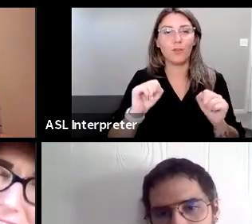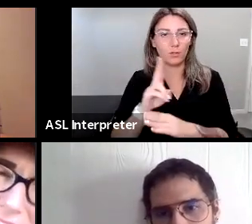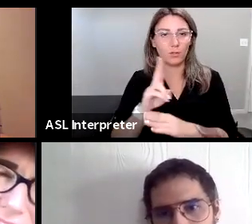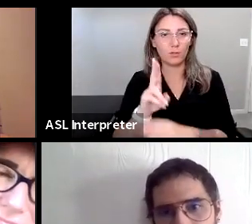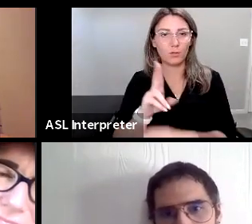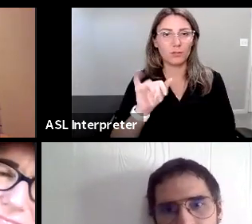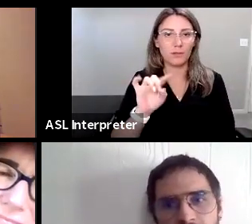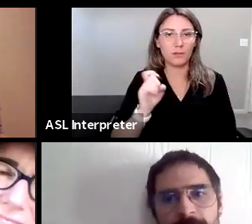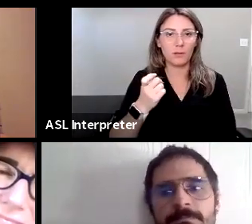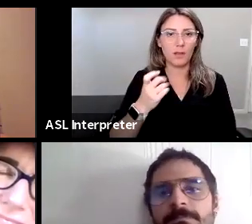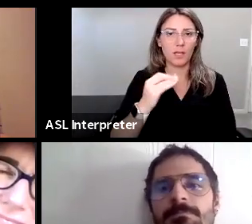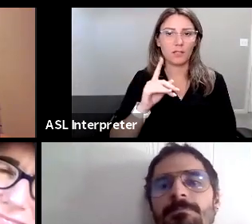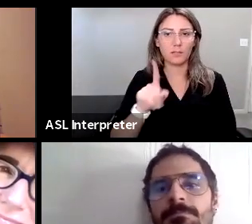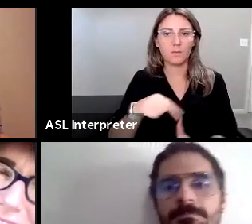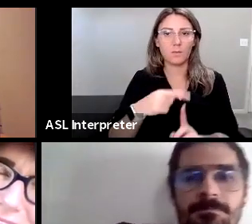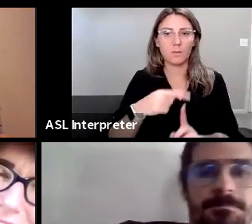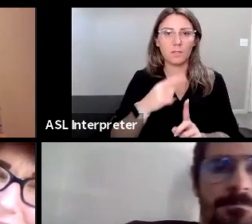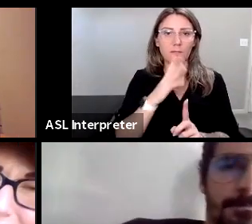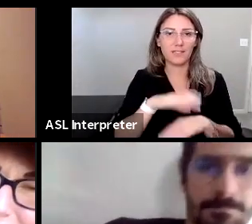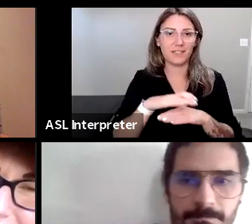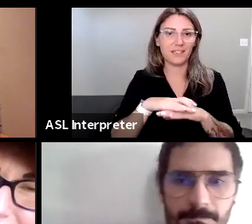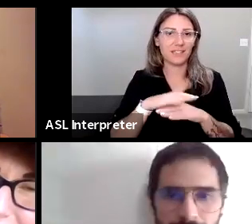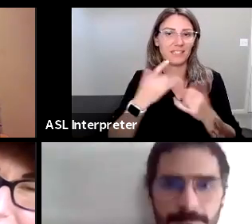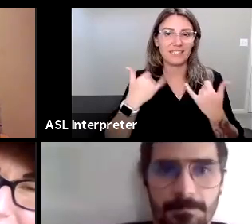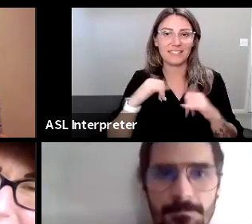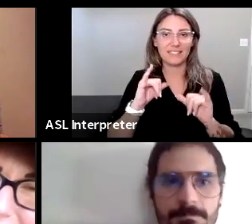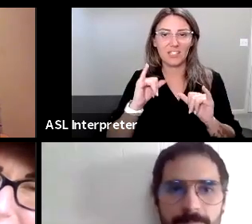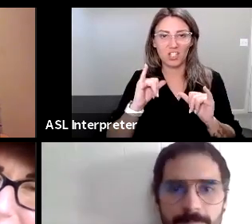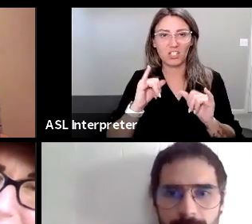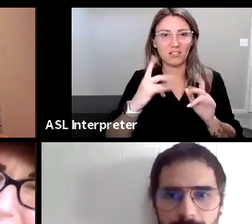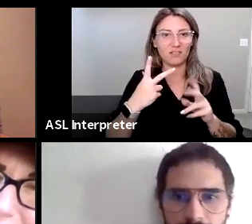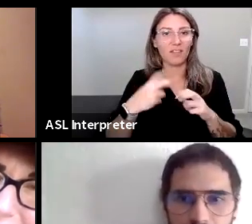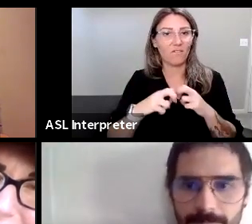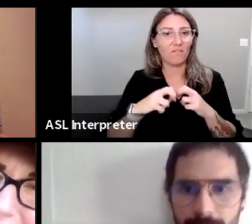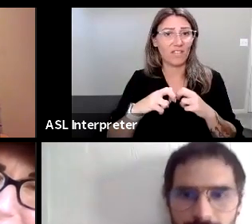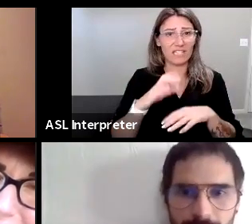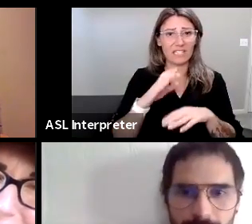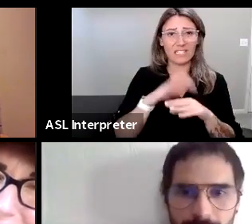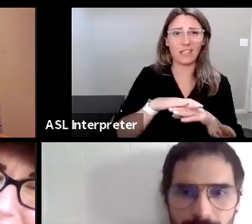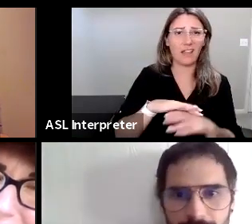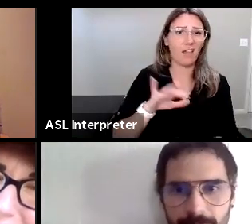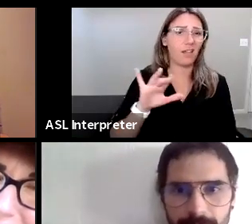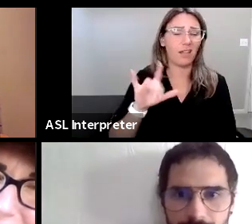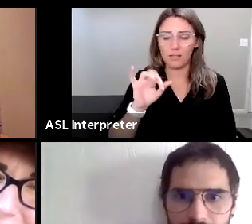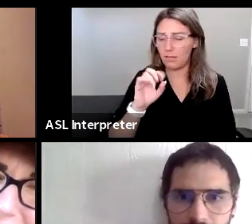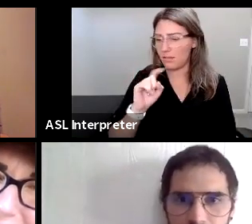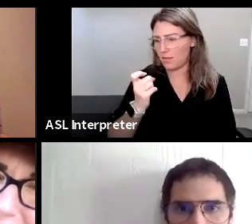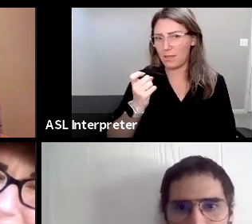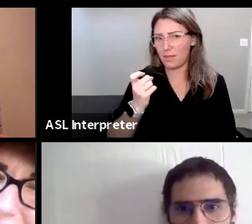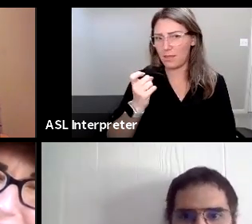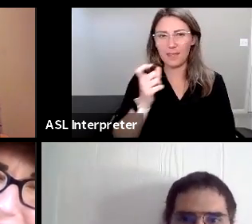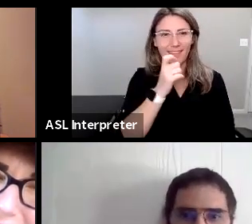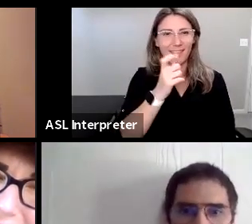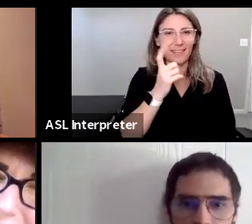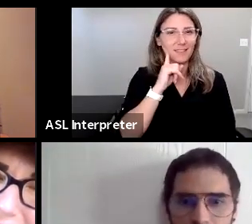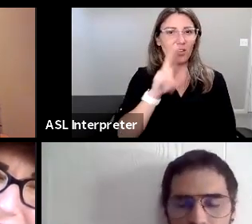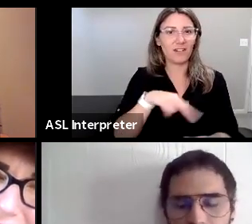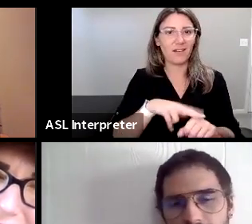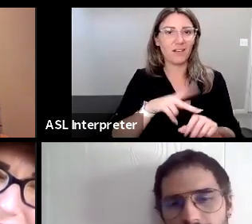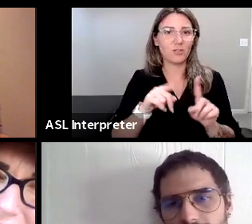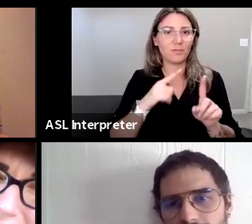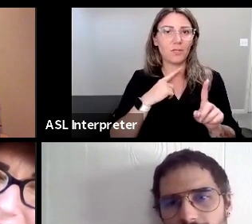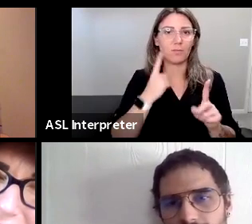I speak in English, but it is difficult. Even in English, it doesn't sound really natural. But I